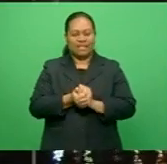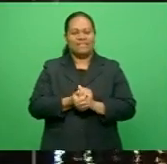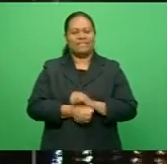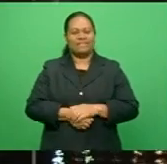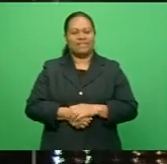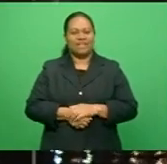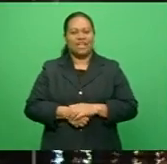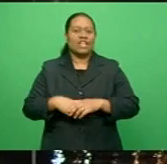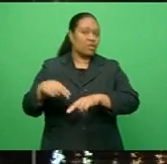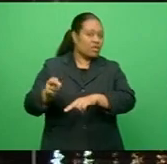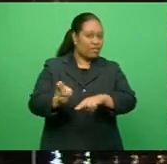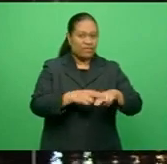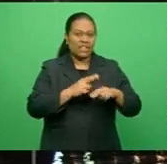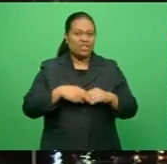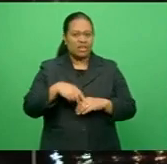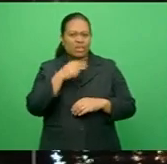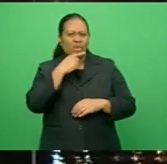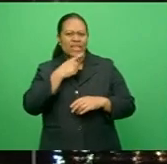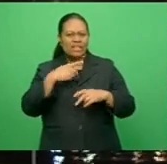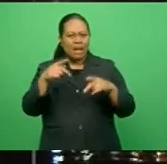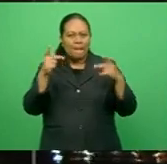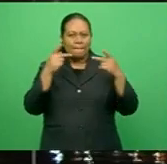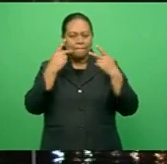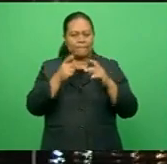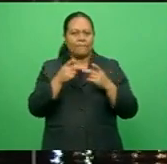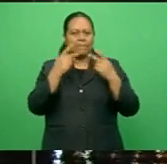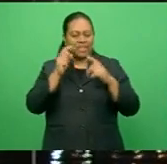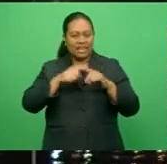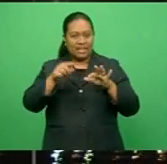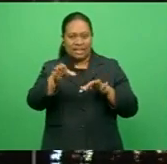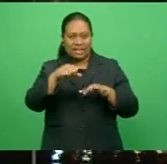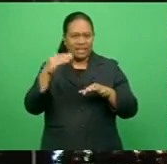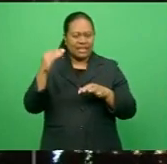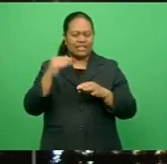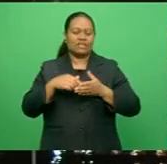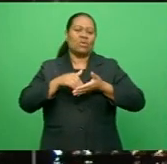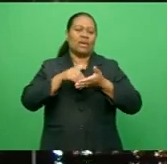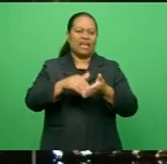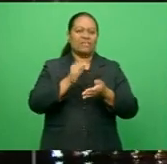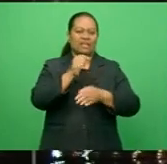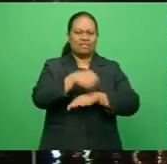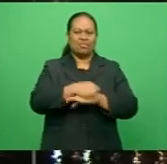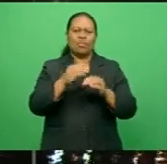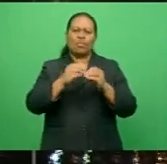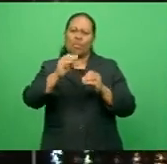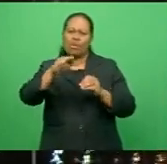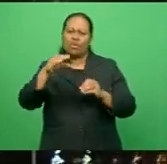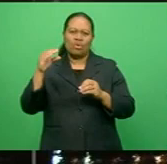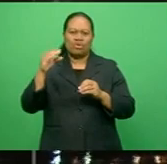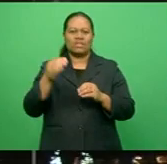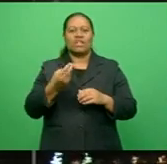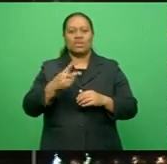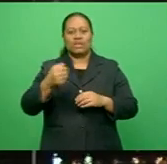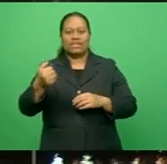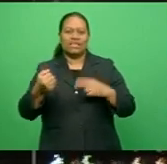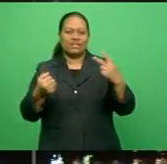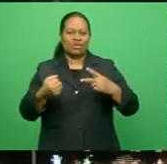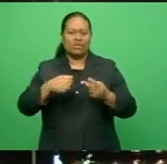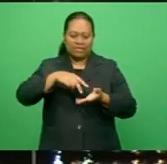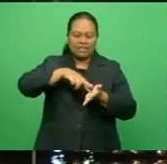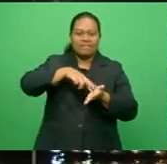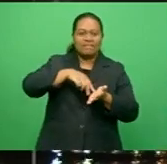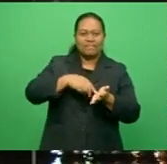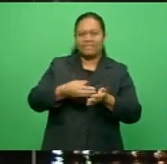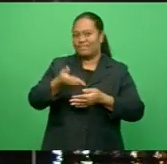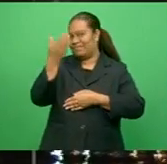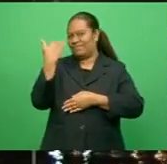Fiji Mbati and Parramatta Eels winger Micah Sivor scored a try to help the Eels defeat the Broncos 26-12 in their NRL clash